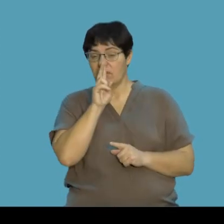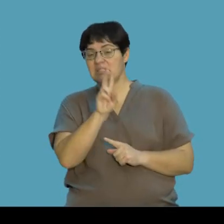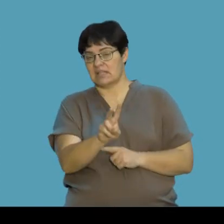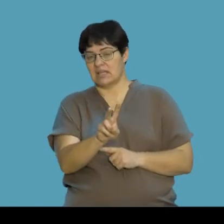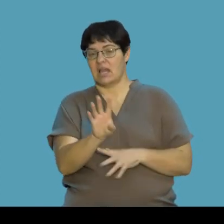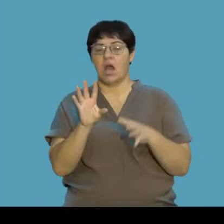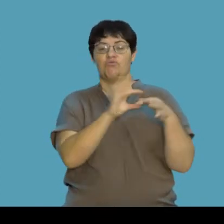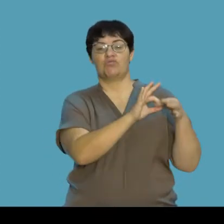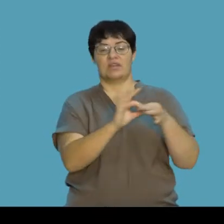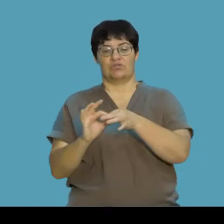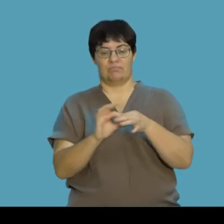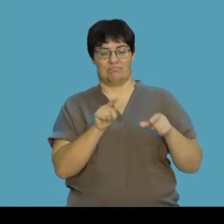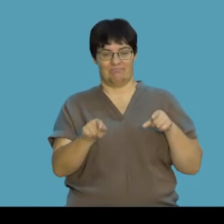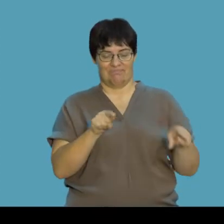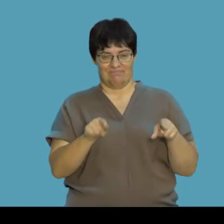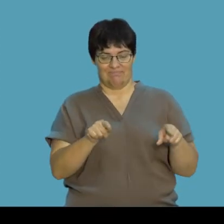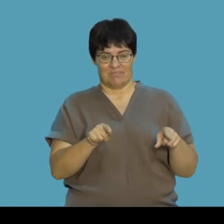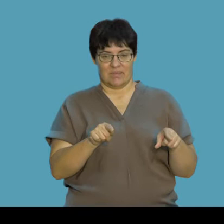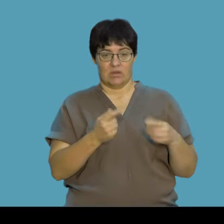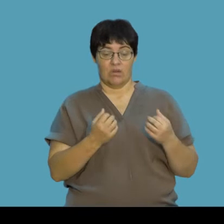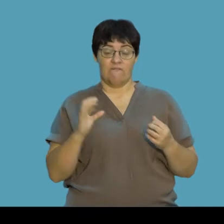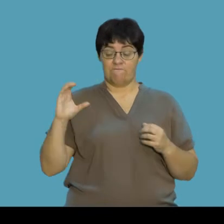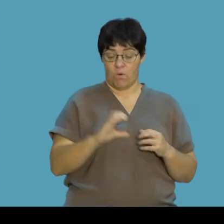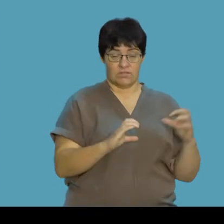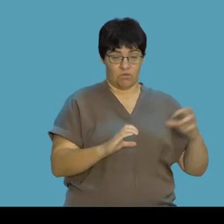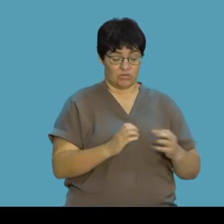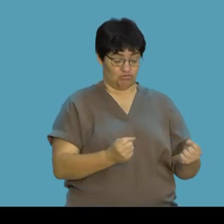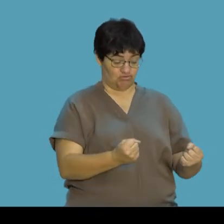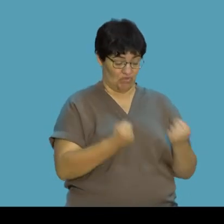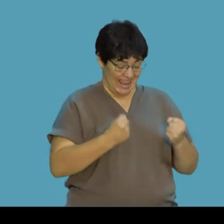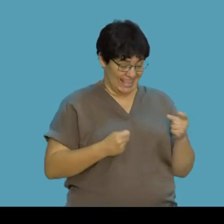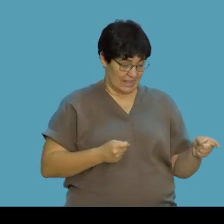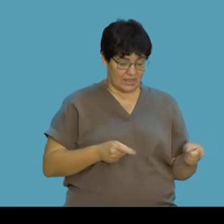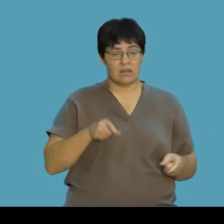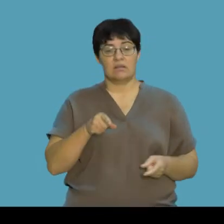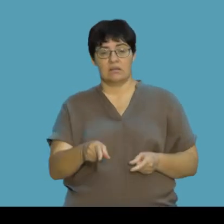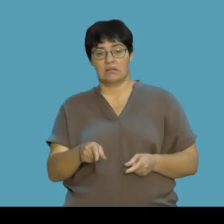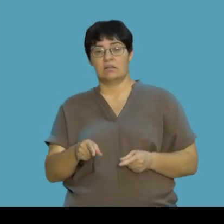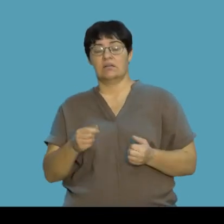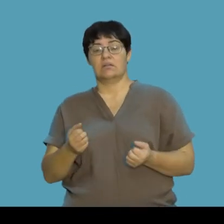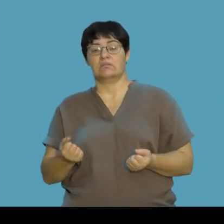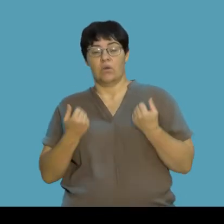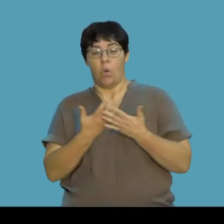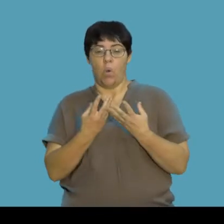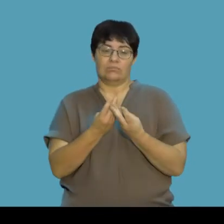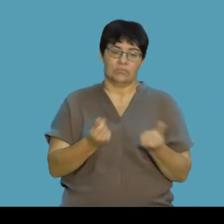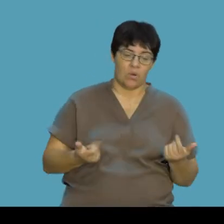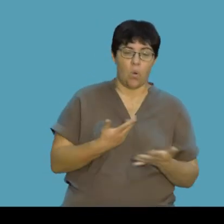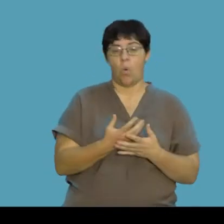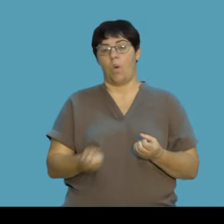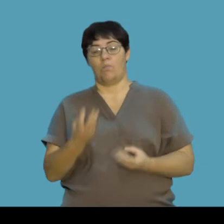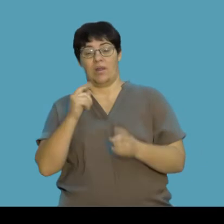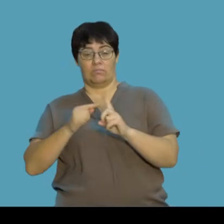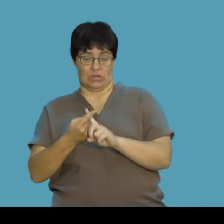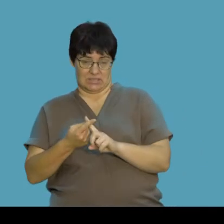about the relationship that exists between the strength of forces between the particles and the melting point, or the boiling point for